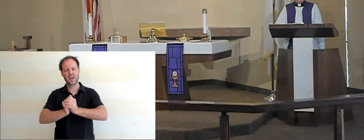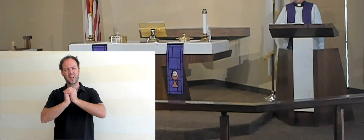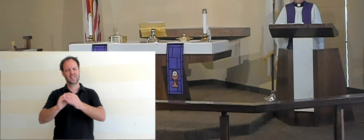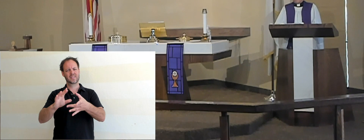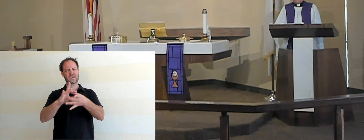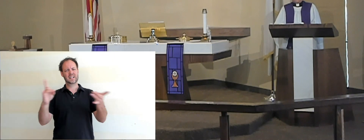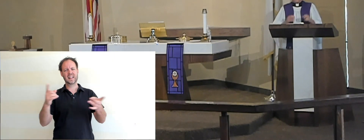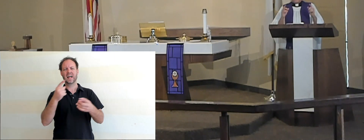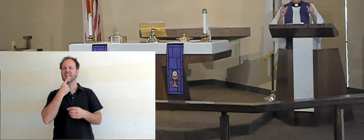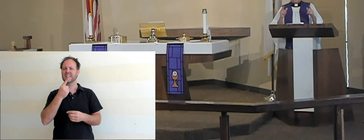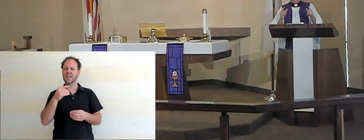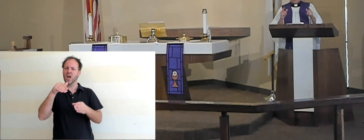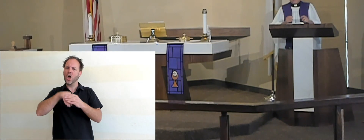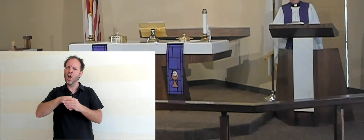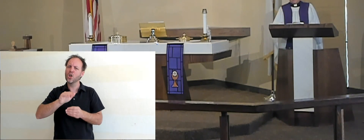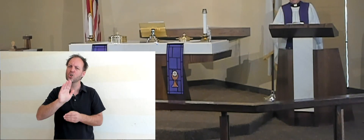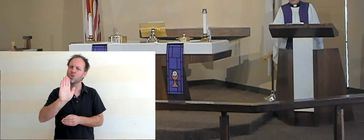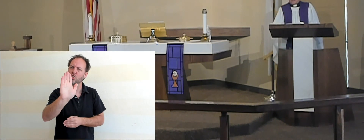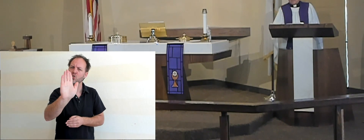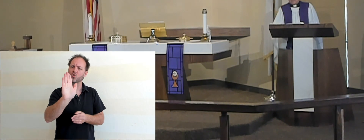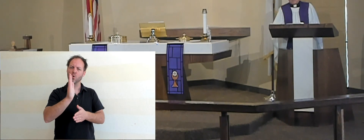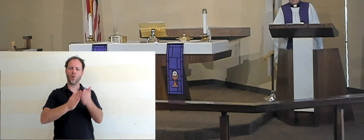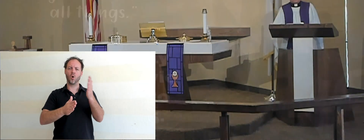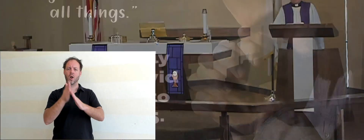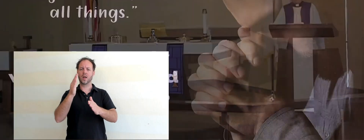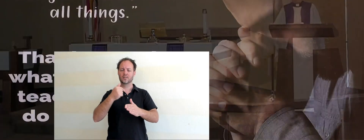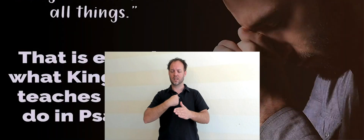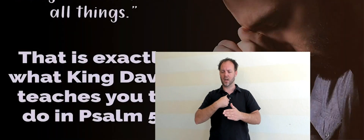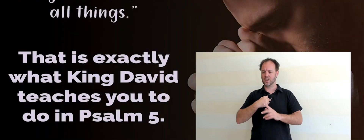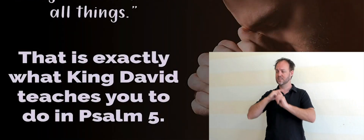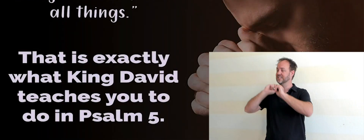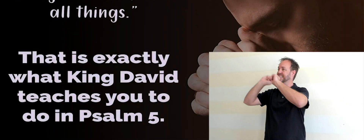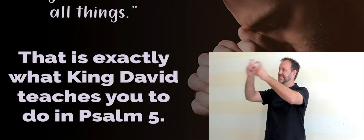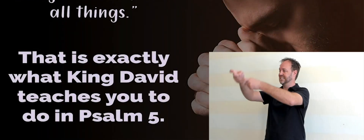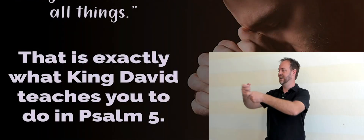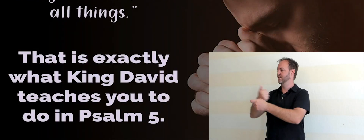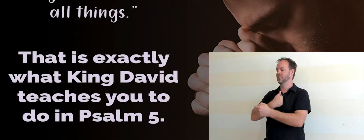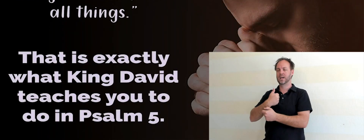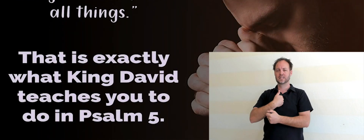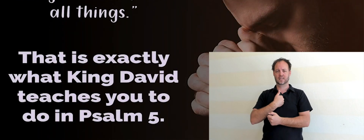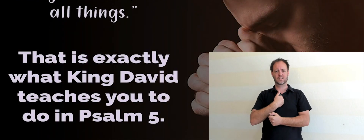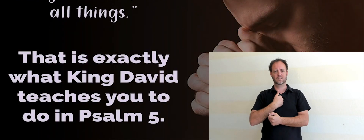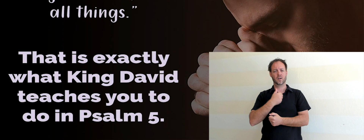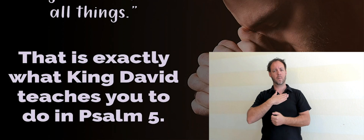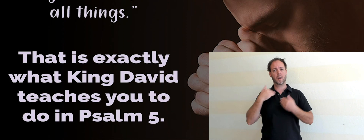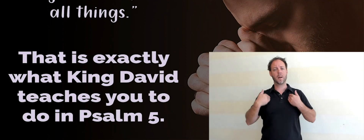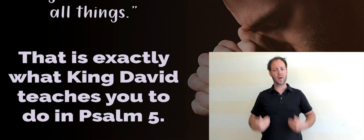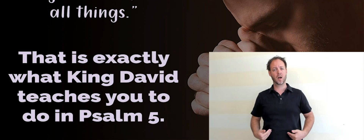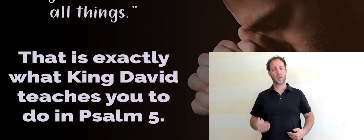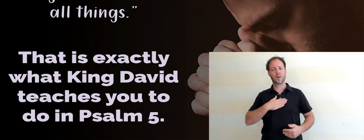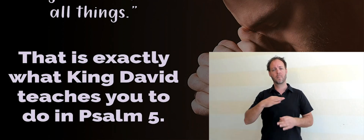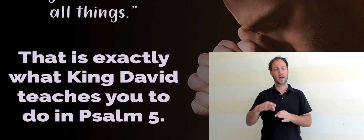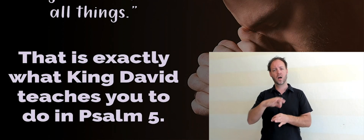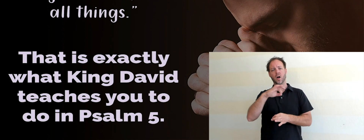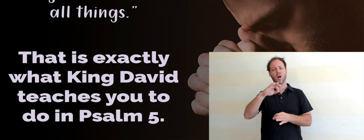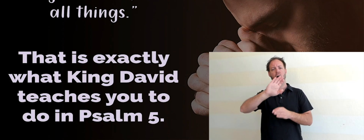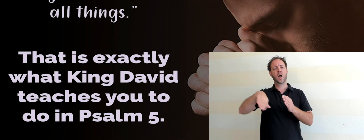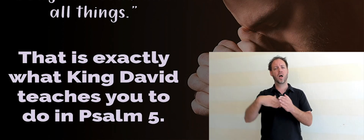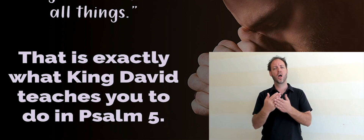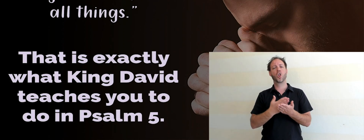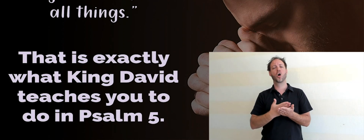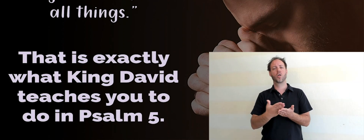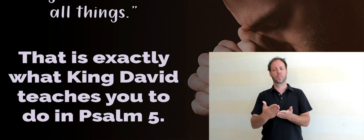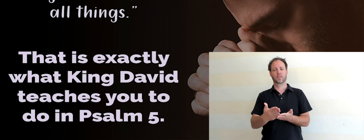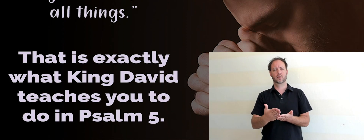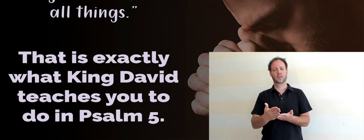said, "For into your hands I commend myself, my body, my soul, and all things."